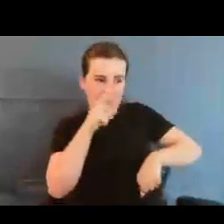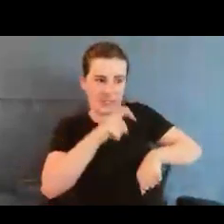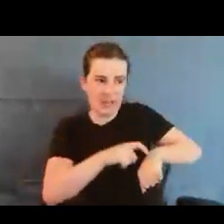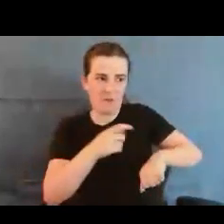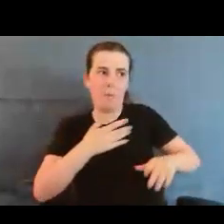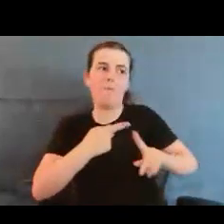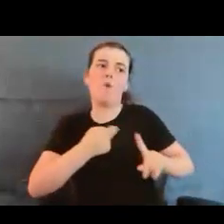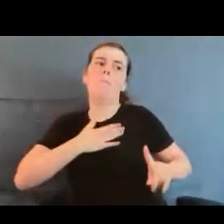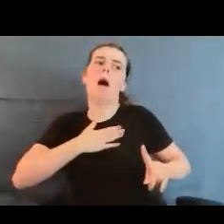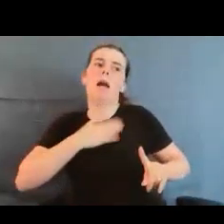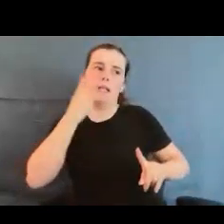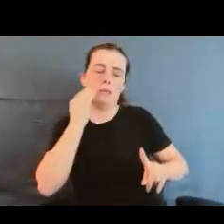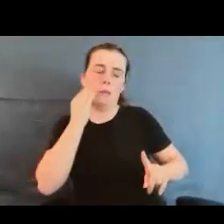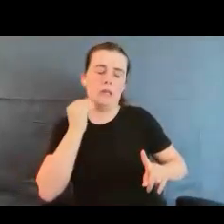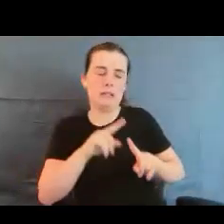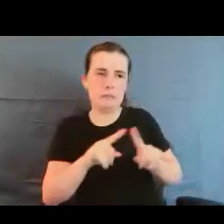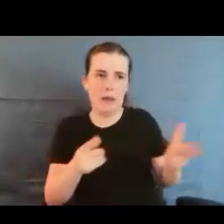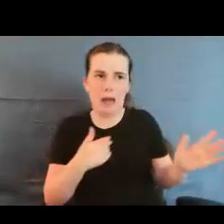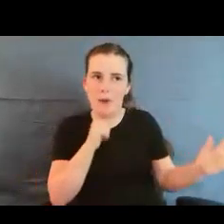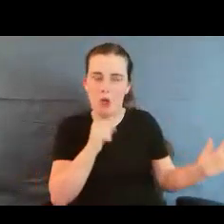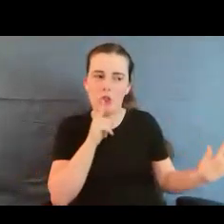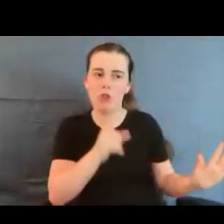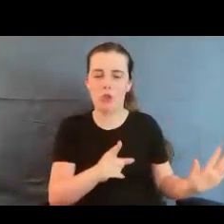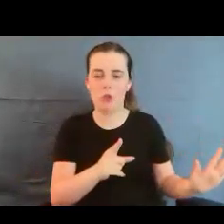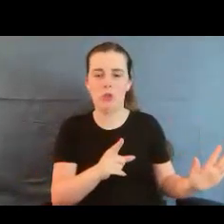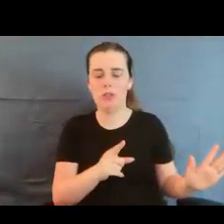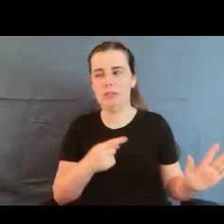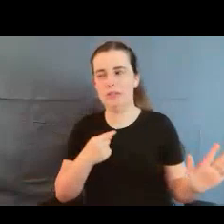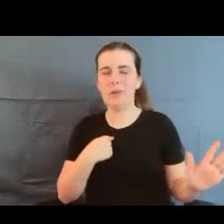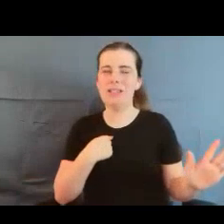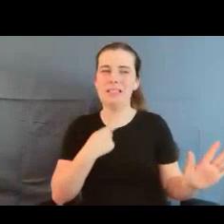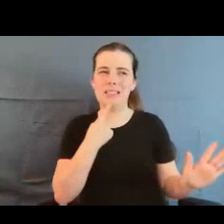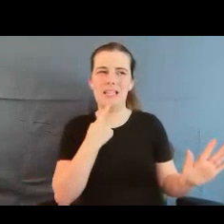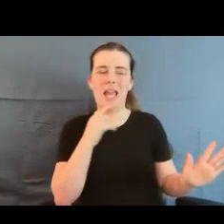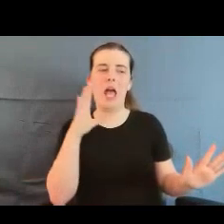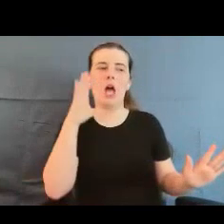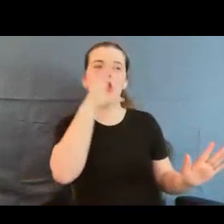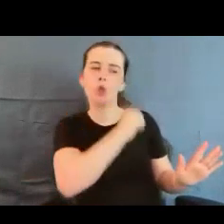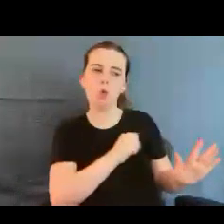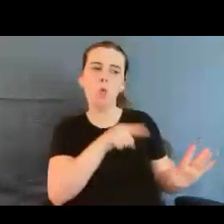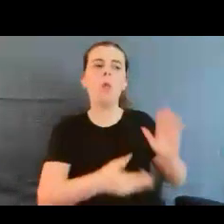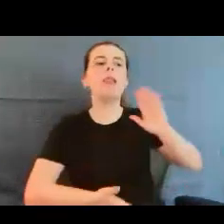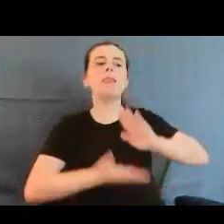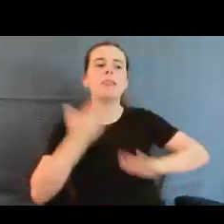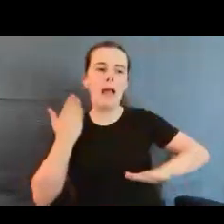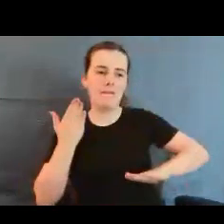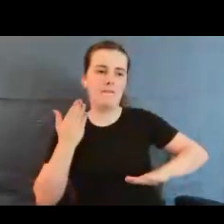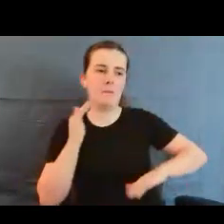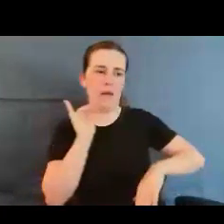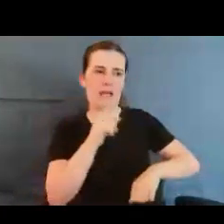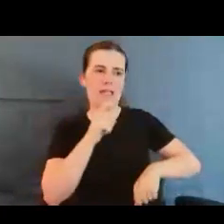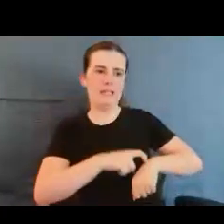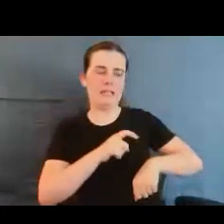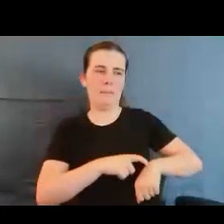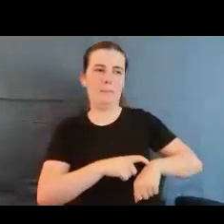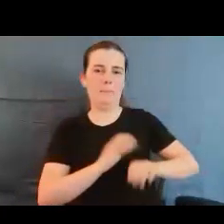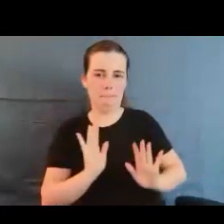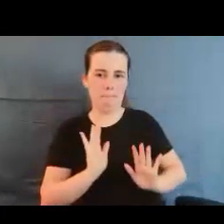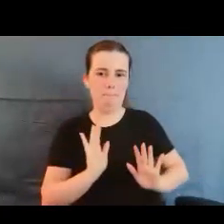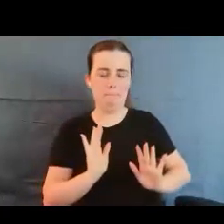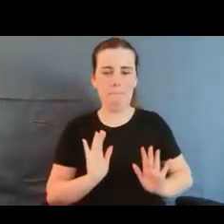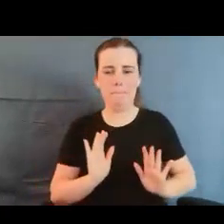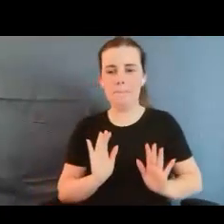sure. So, Yeah, same. I will but definitely I find would out. say assume that it's you have left by that time. That's usually when sweepers cut through.